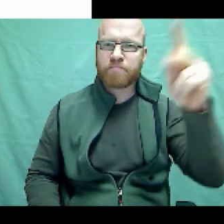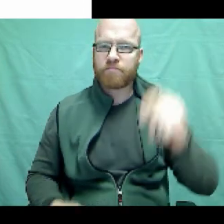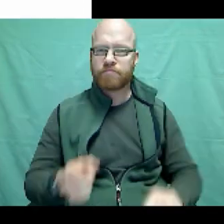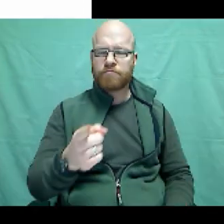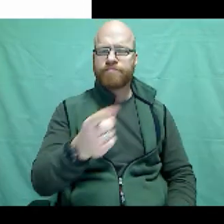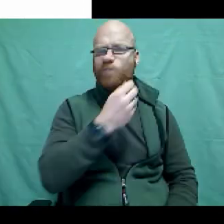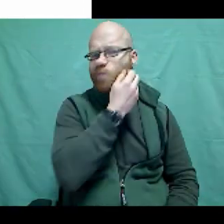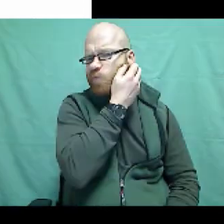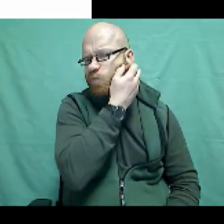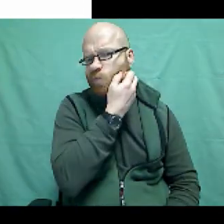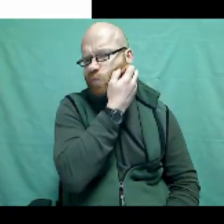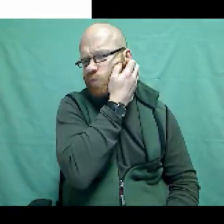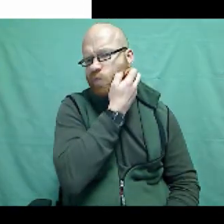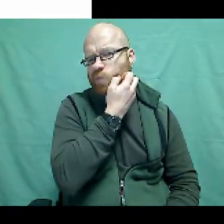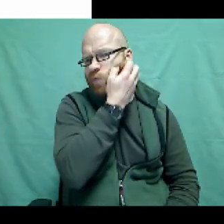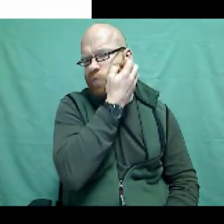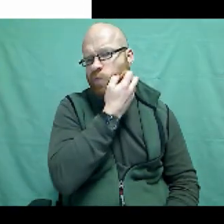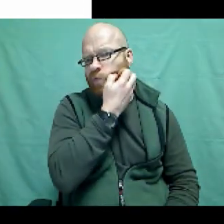Now C, okay.